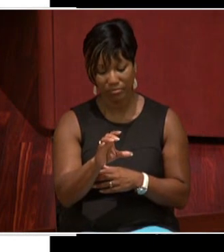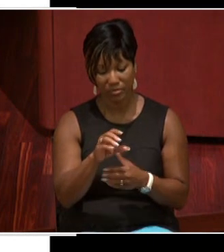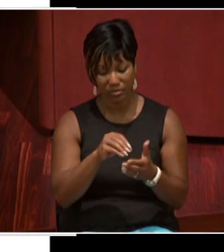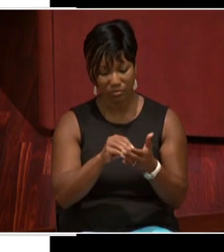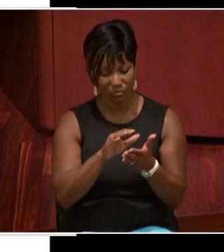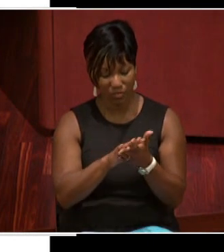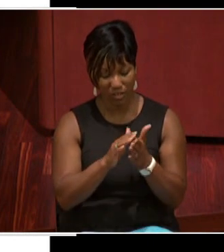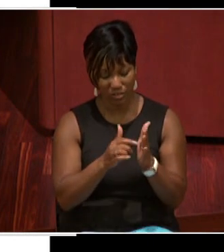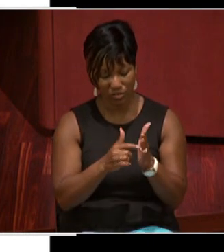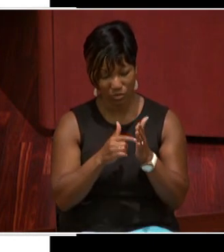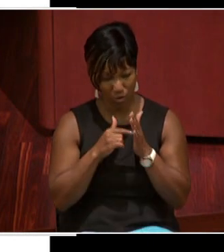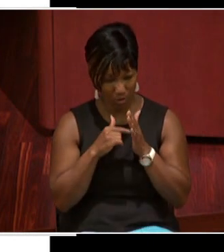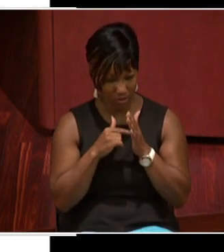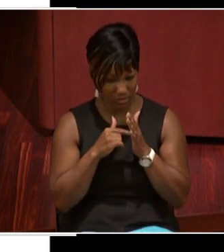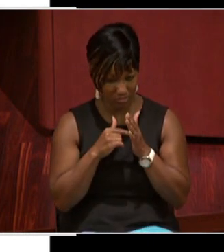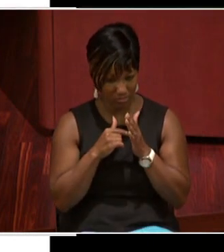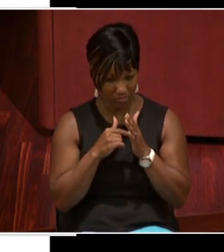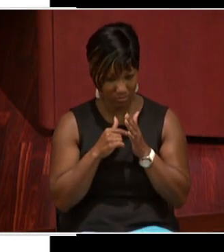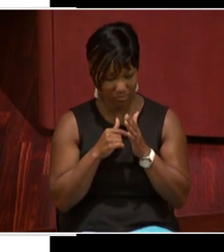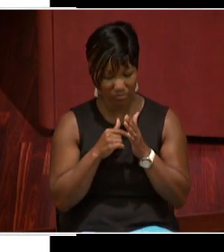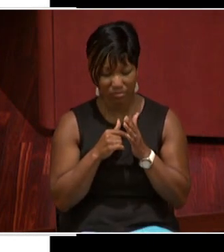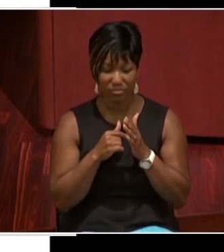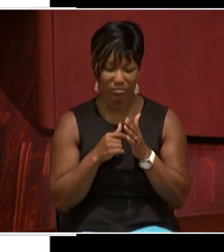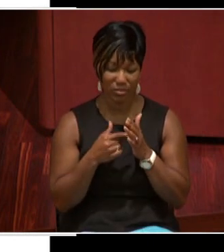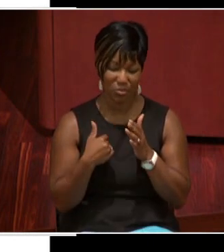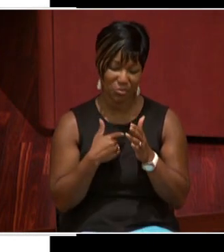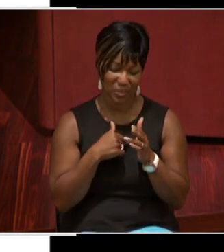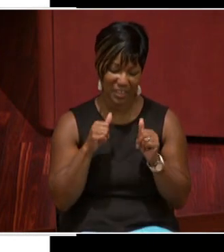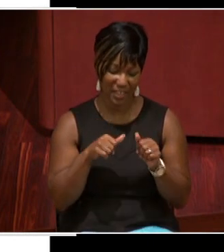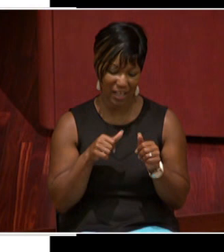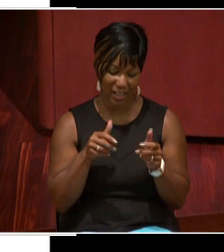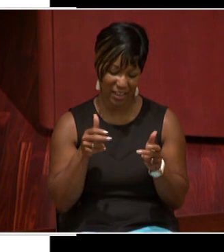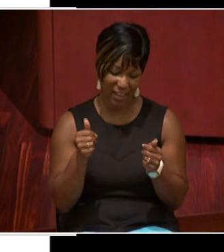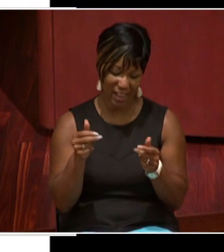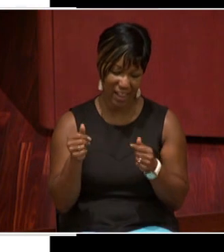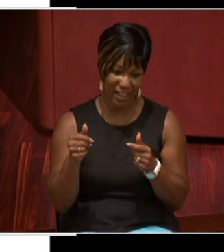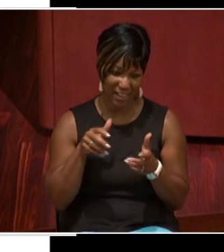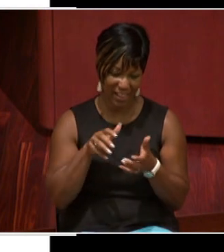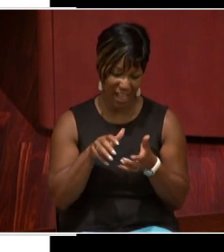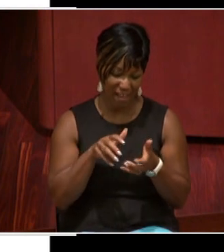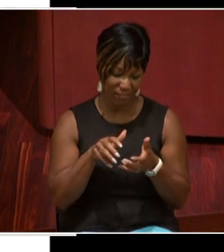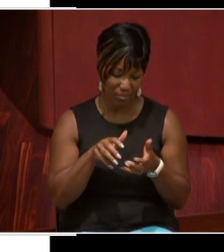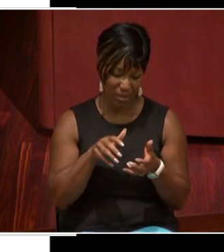give us something that we can chuckle about from time to time. In this